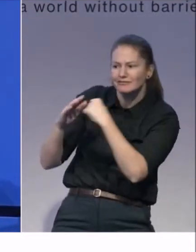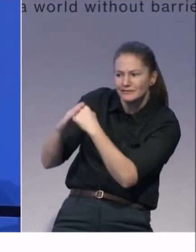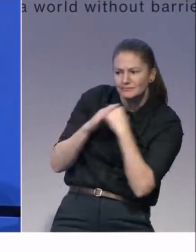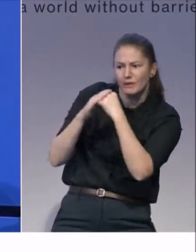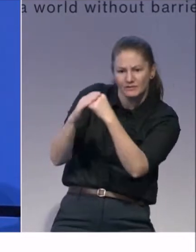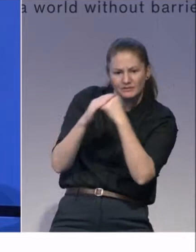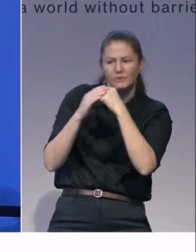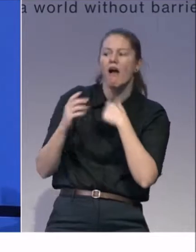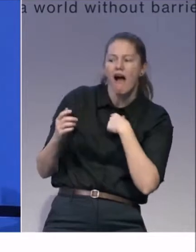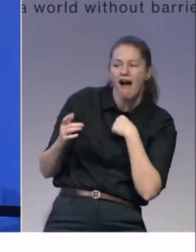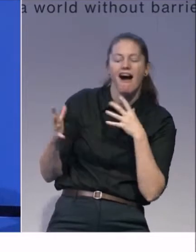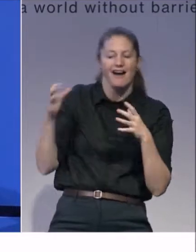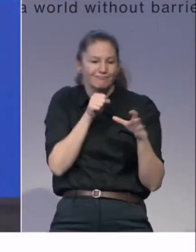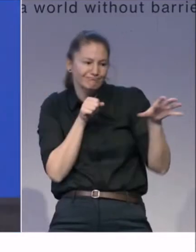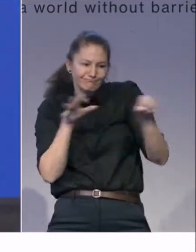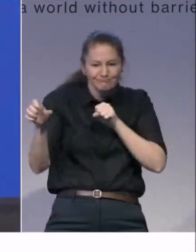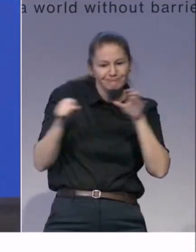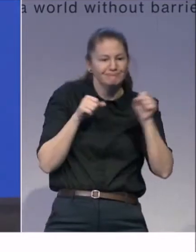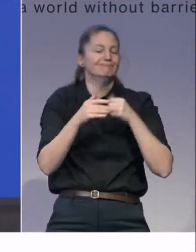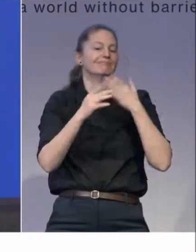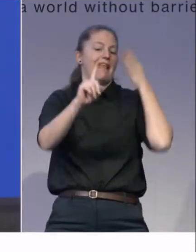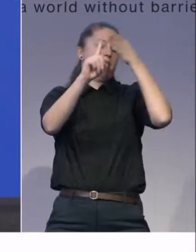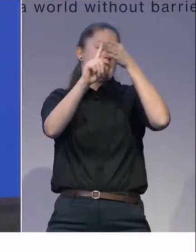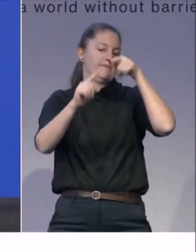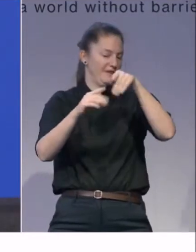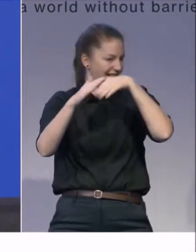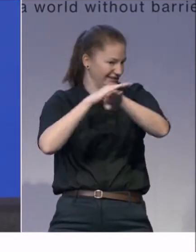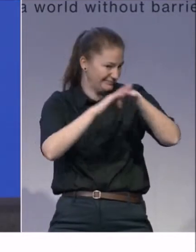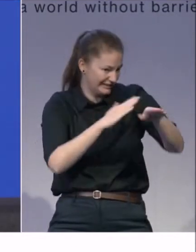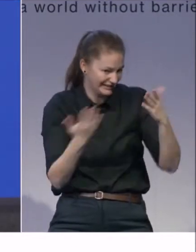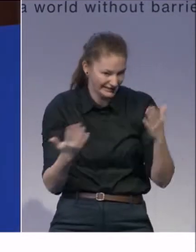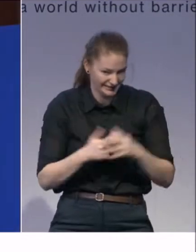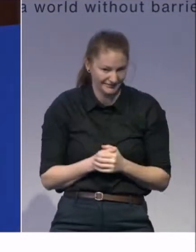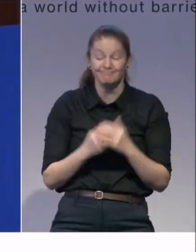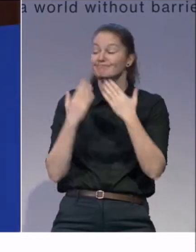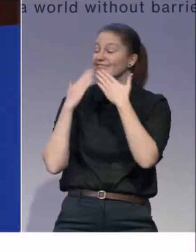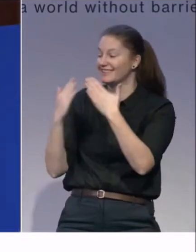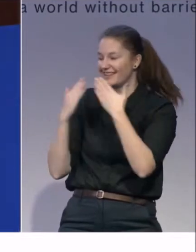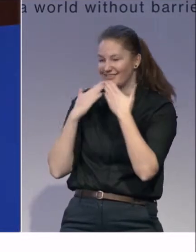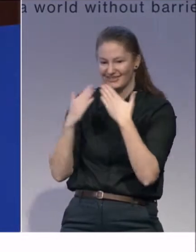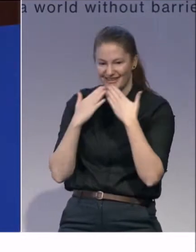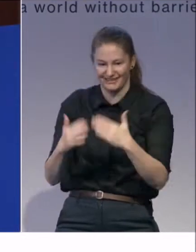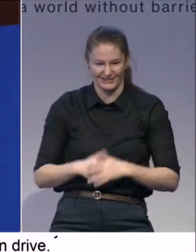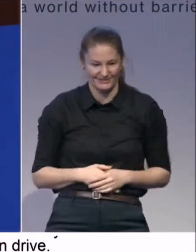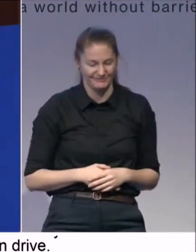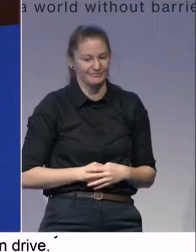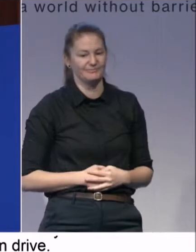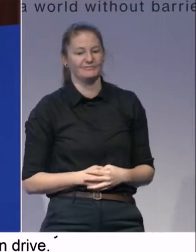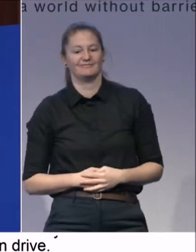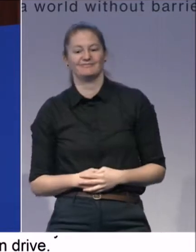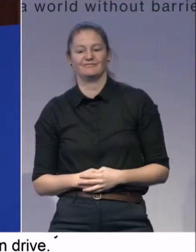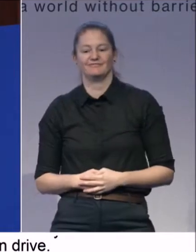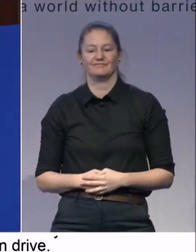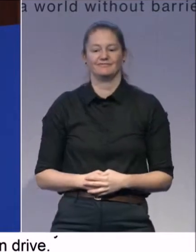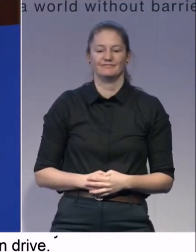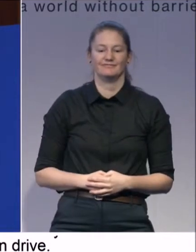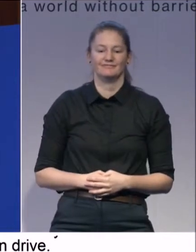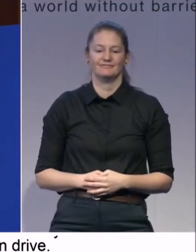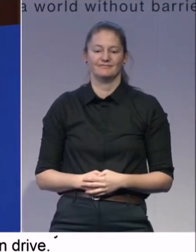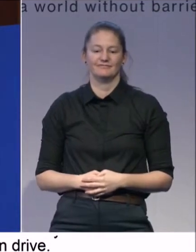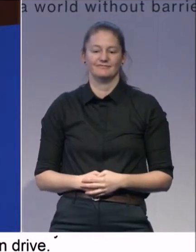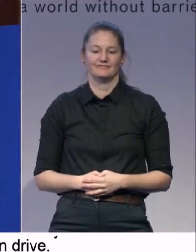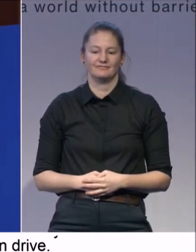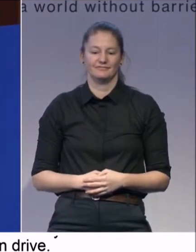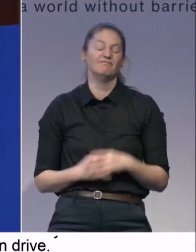thrive. Thank you. Thank you. Yoav? Well, we actually have to do both constantly,